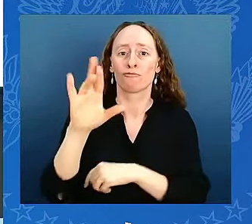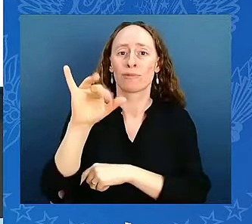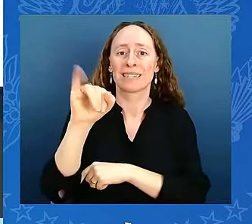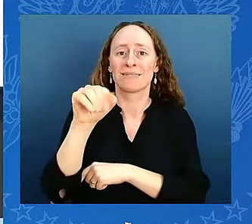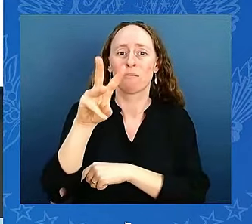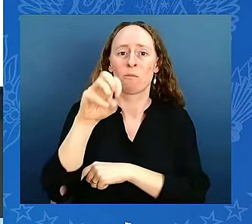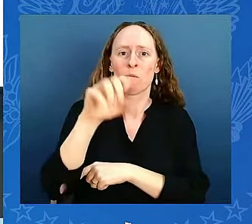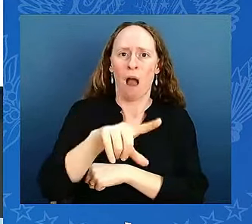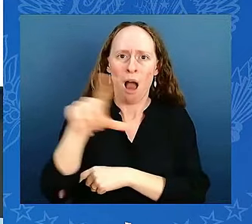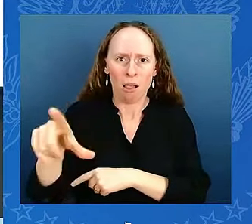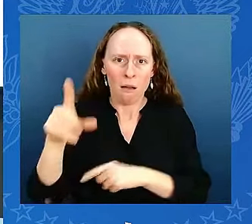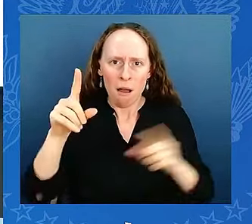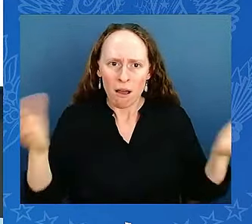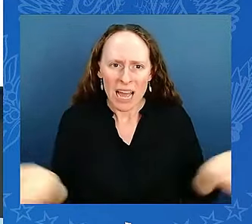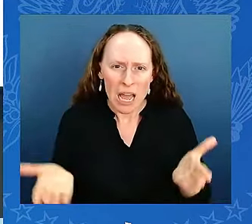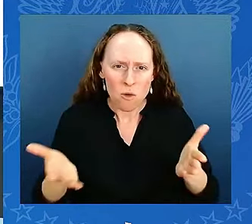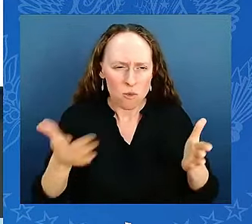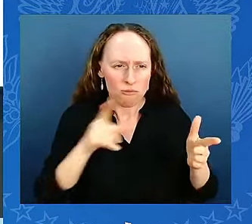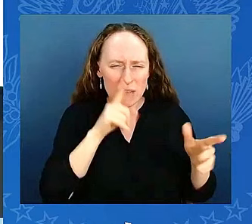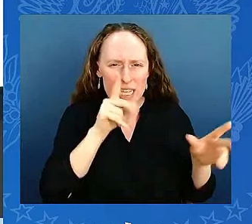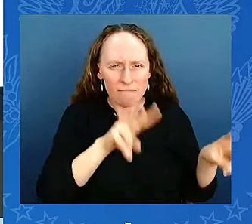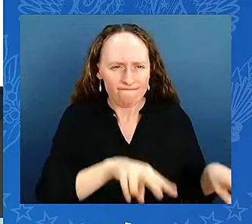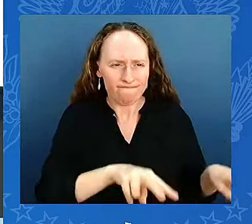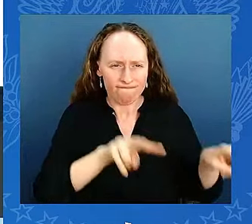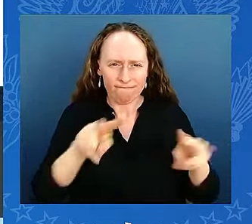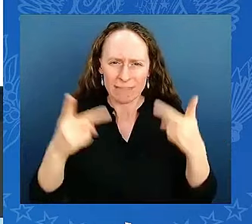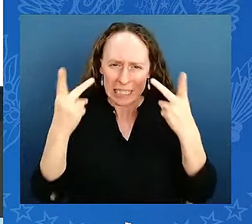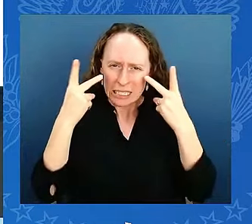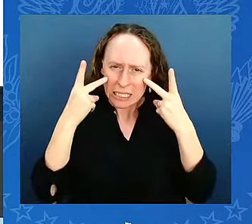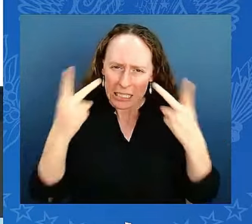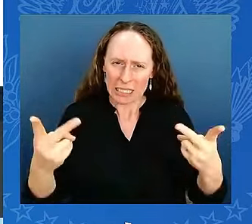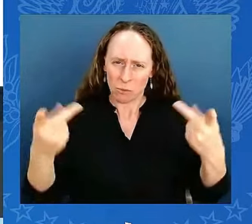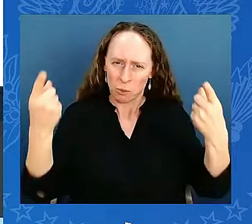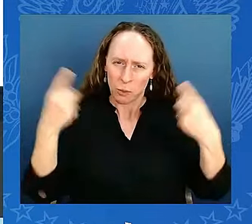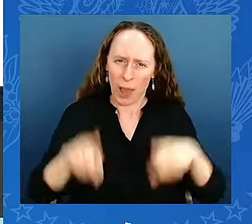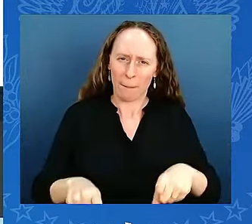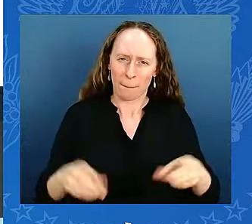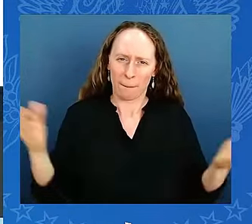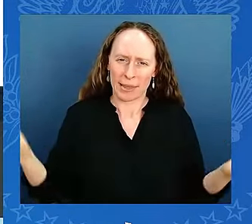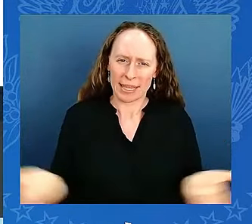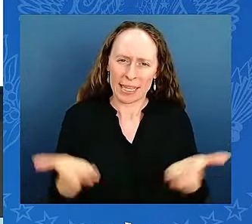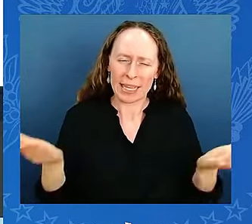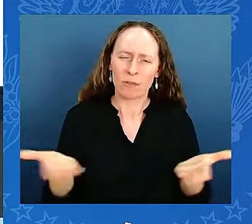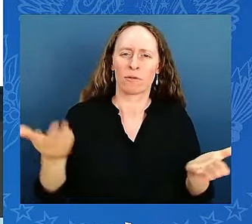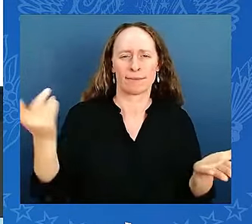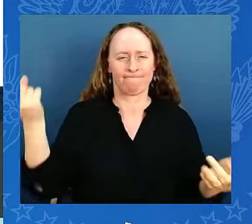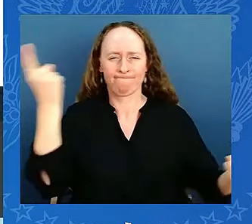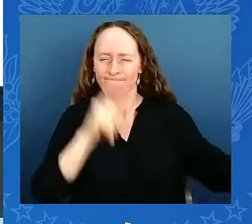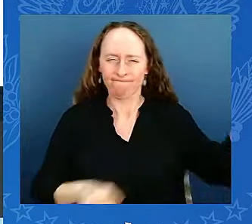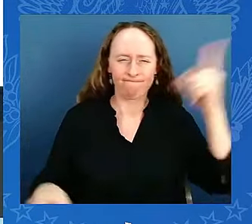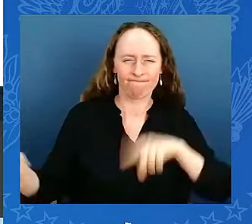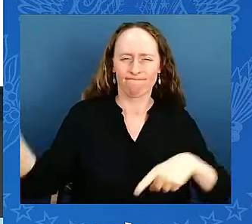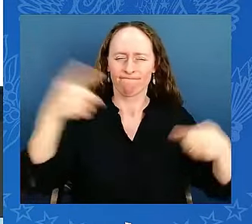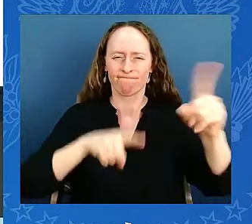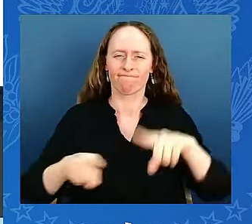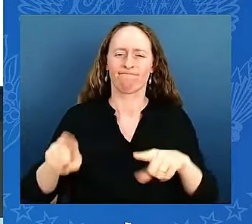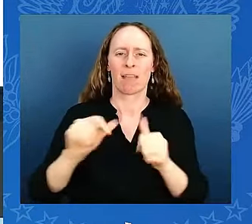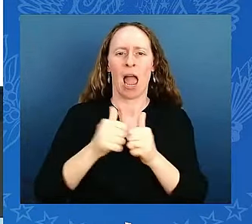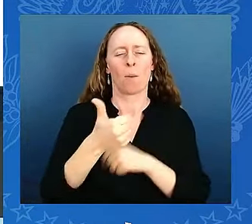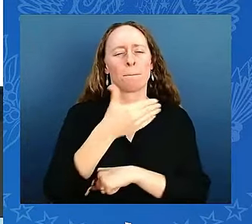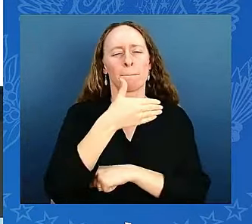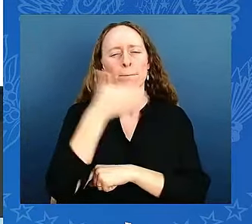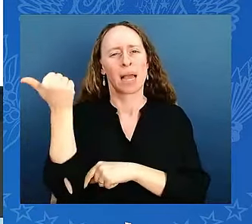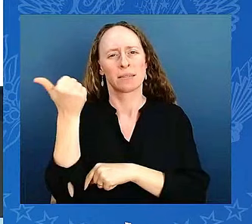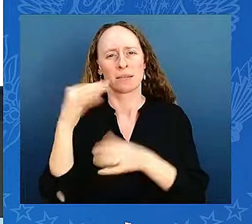working to coordinate this massive, massive surge of help to Western North